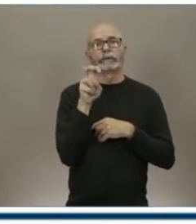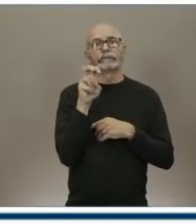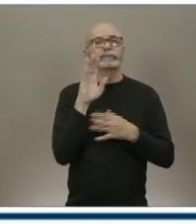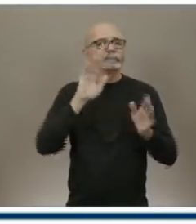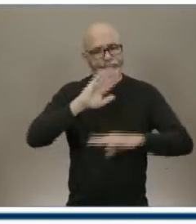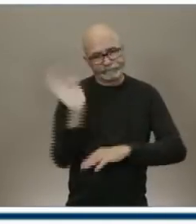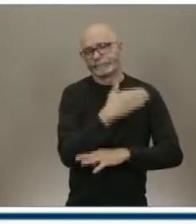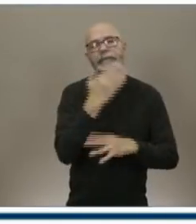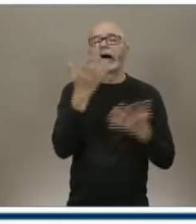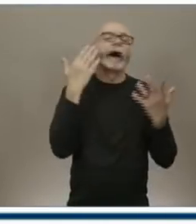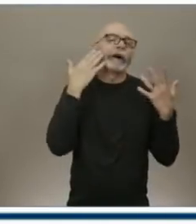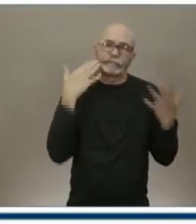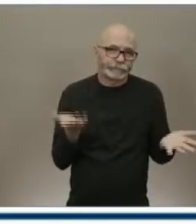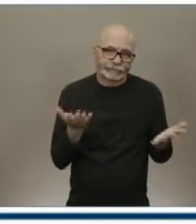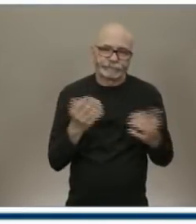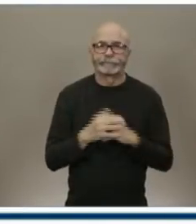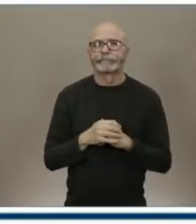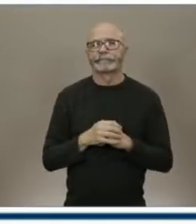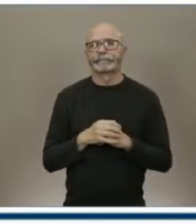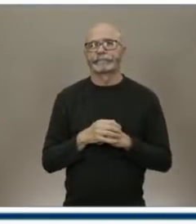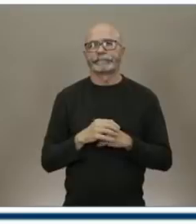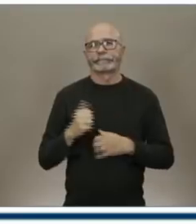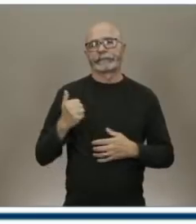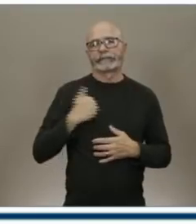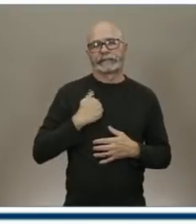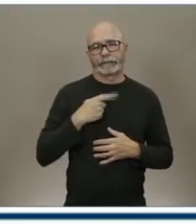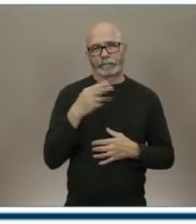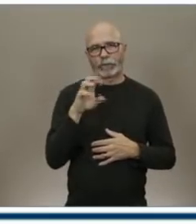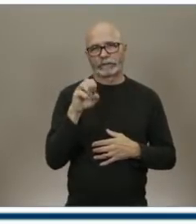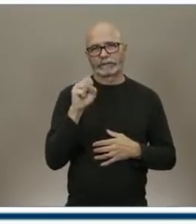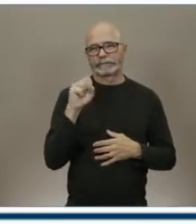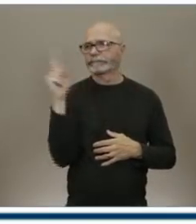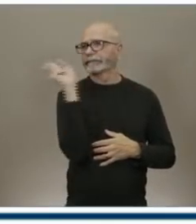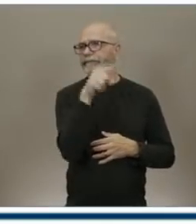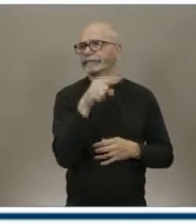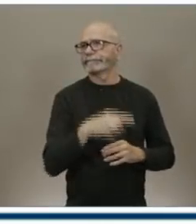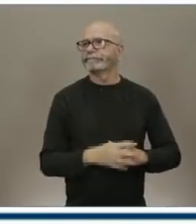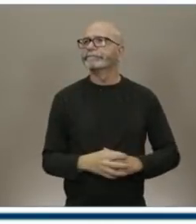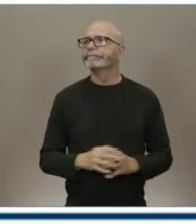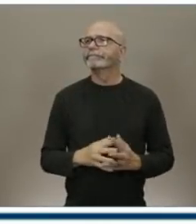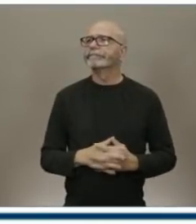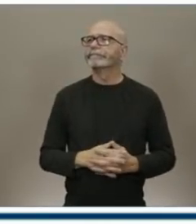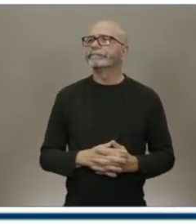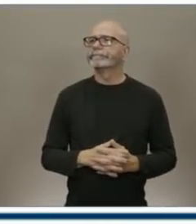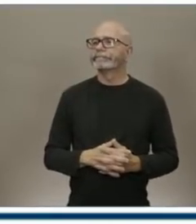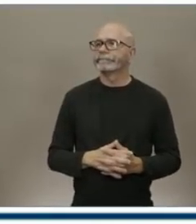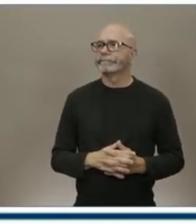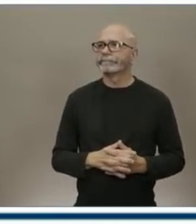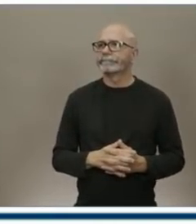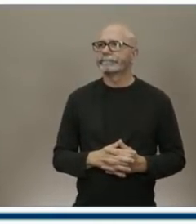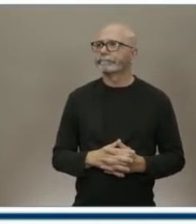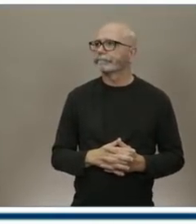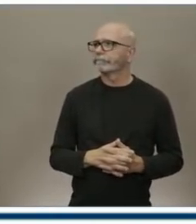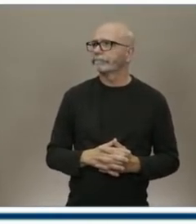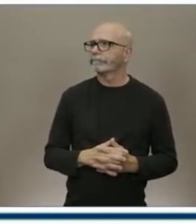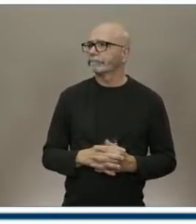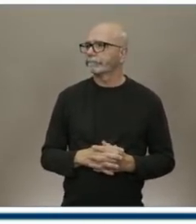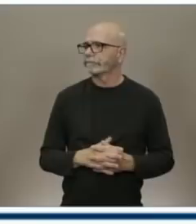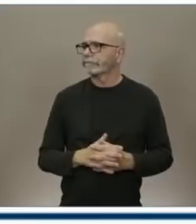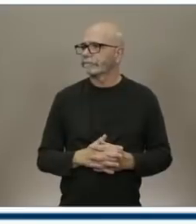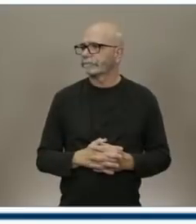Go ahead, Keith. Afternoon, Dr. Strang. Just wondering if you've been able to pinpoint the cause